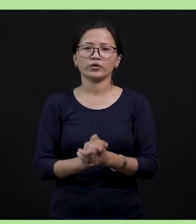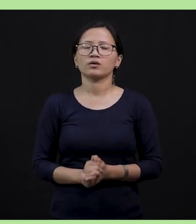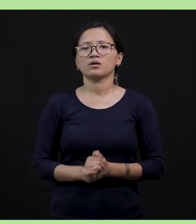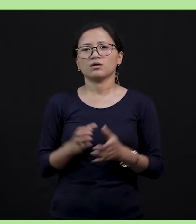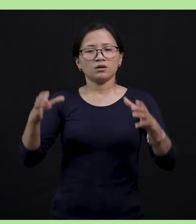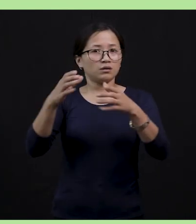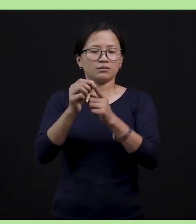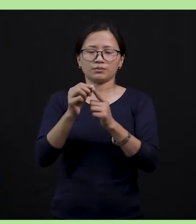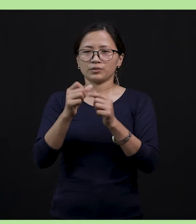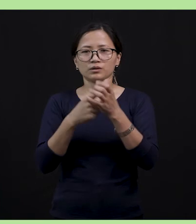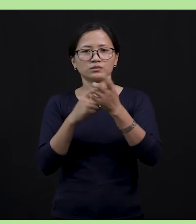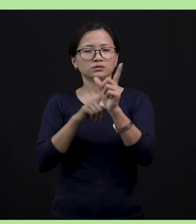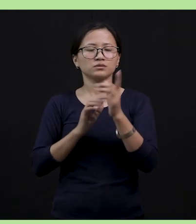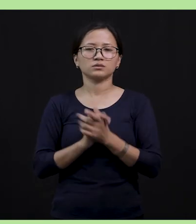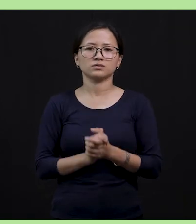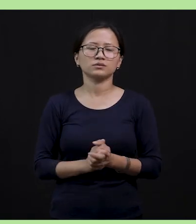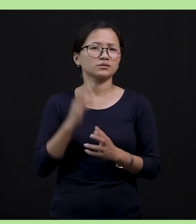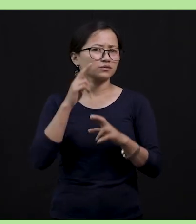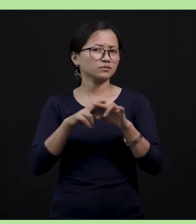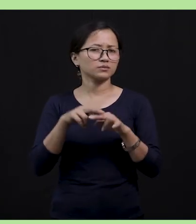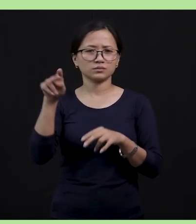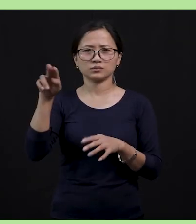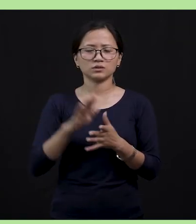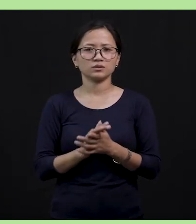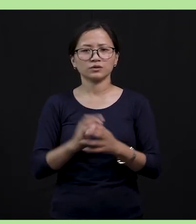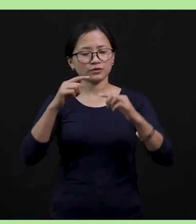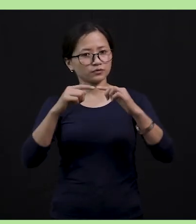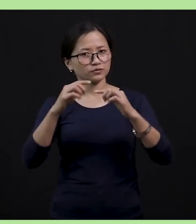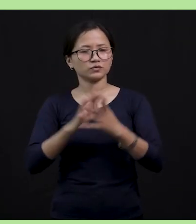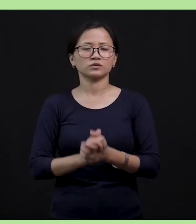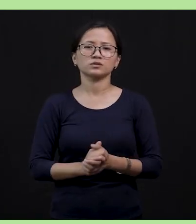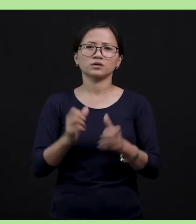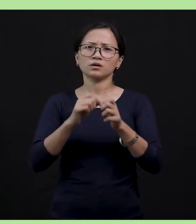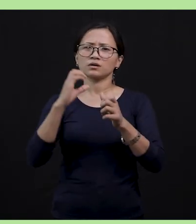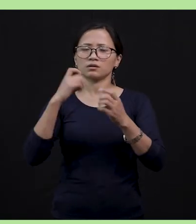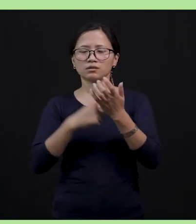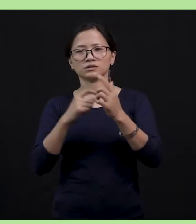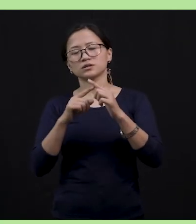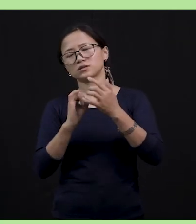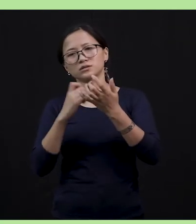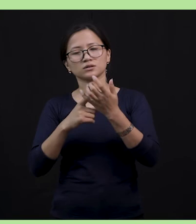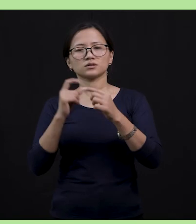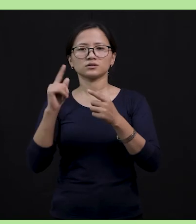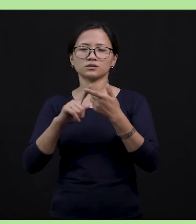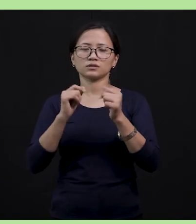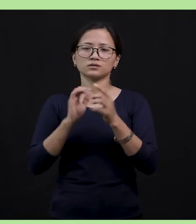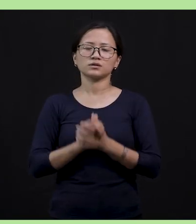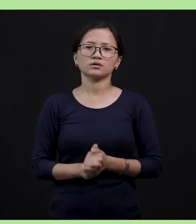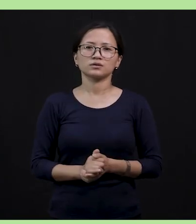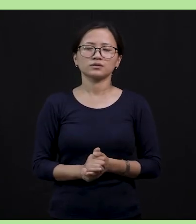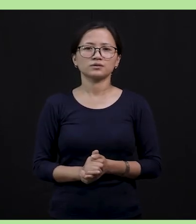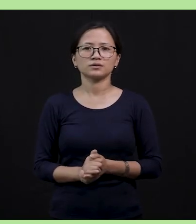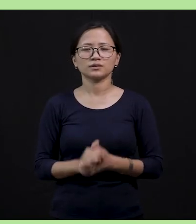election manifesto, it means if you voted for them, you also voted for that Article 370 to either come or go. So